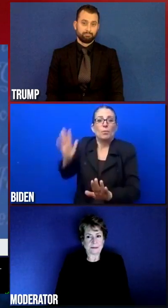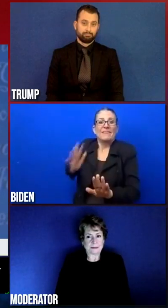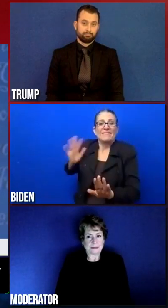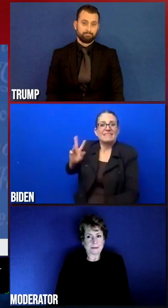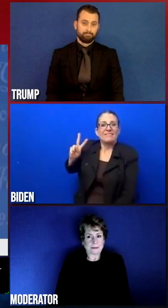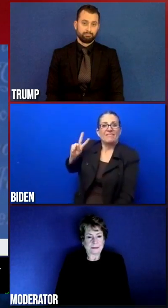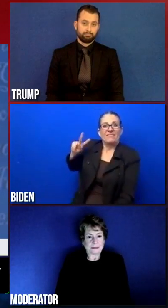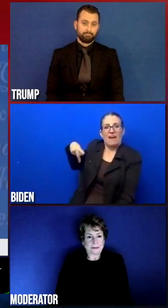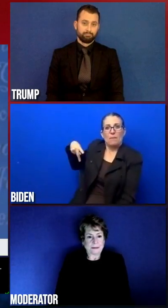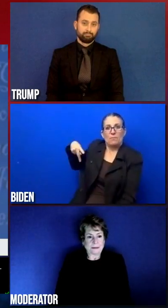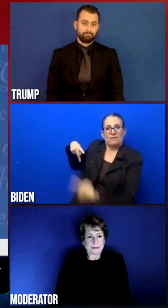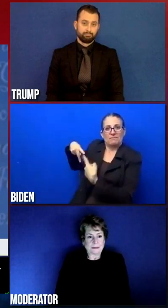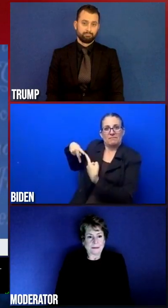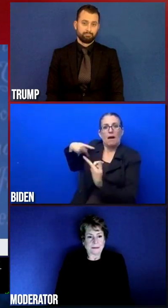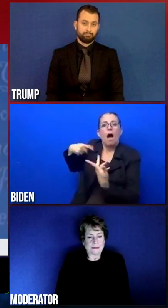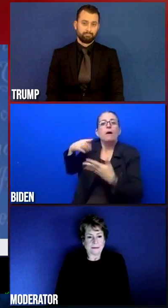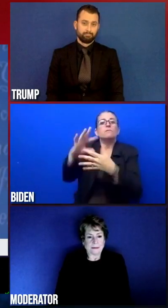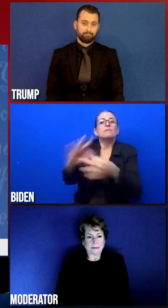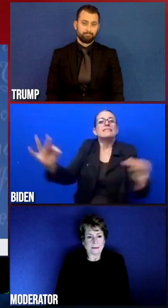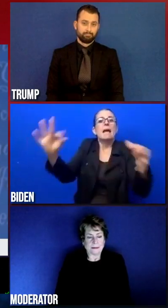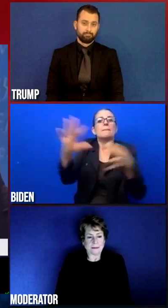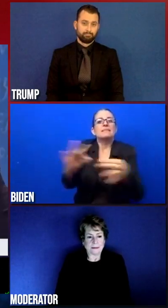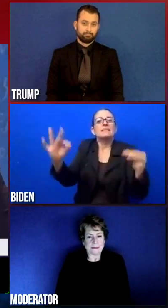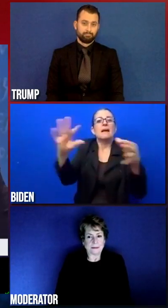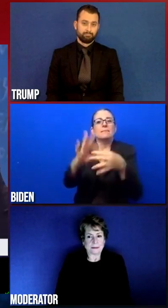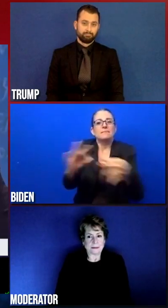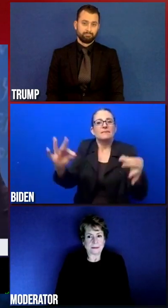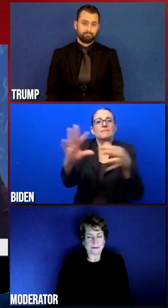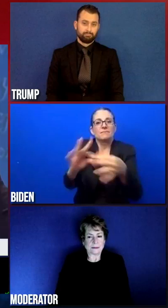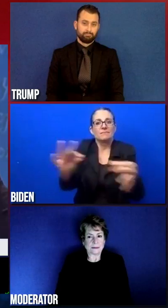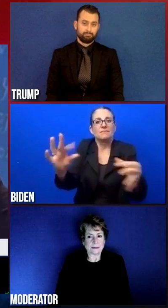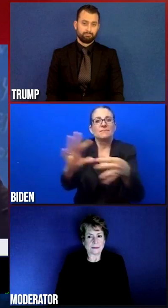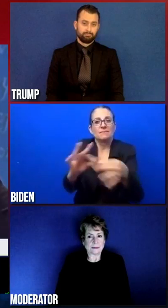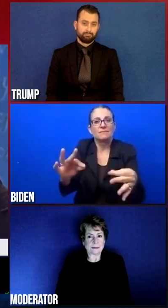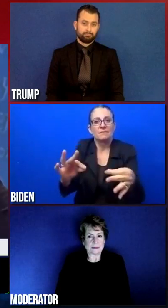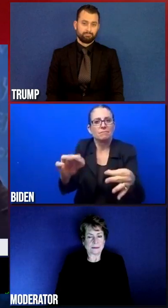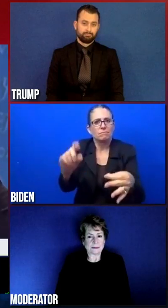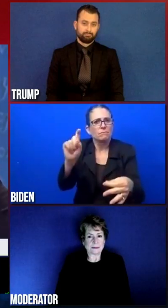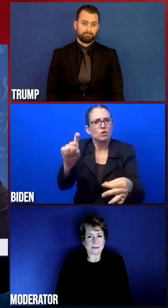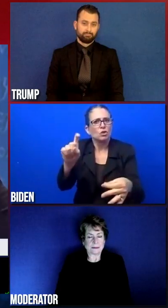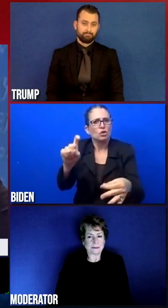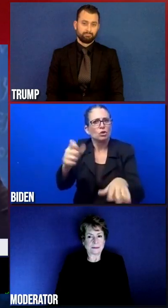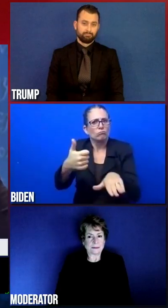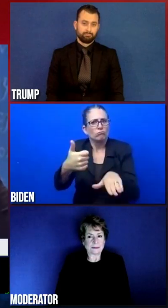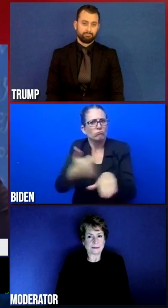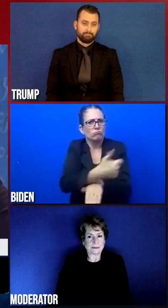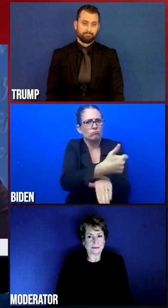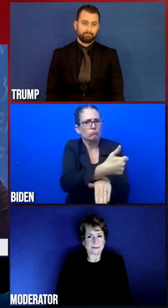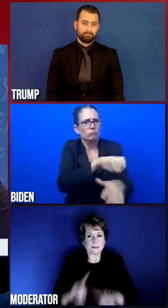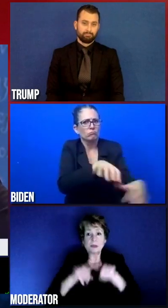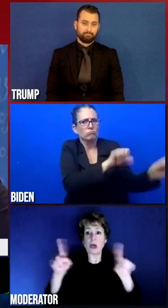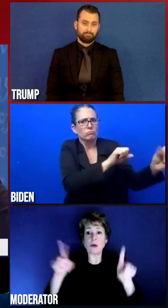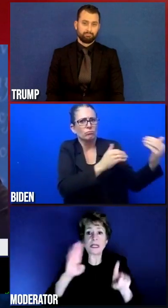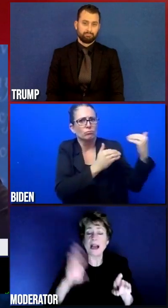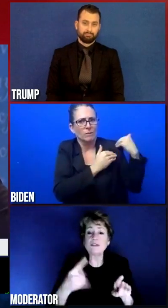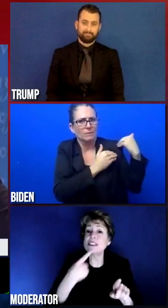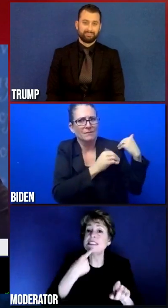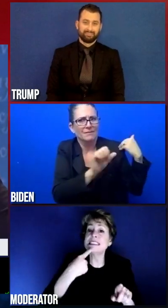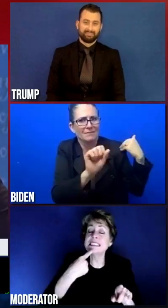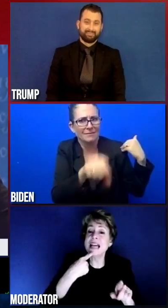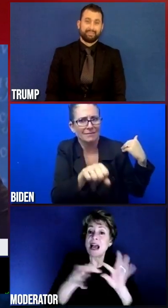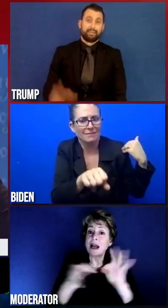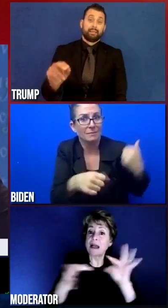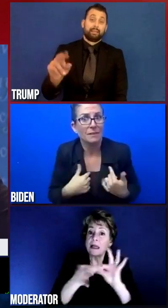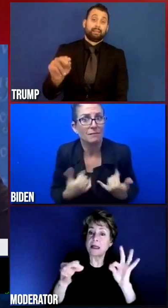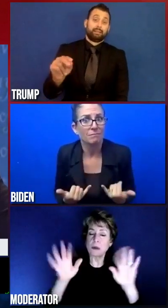violence should be prosecuted. It should be prosecuted. And anyone who commits it But should you've be never prosecuted. called for the people, the leader. Excuse me, sir. You